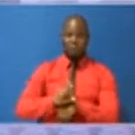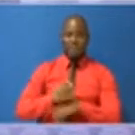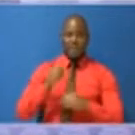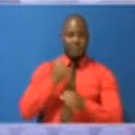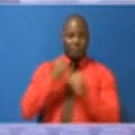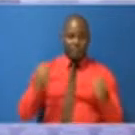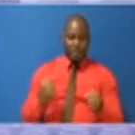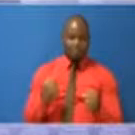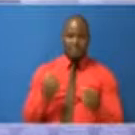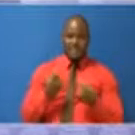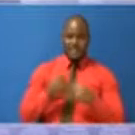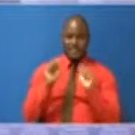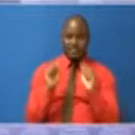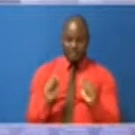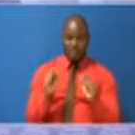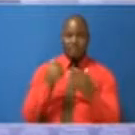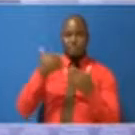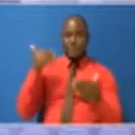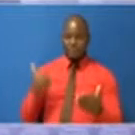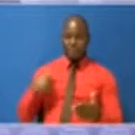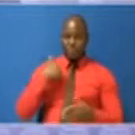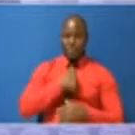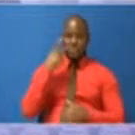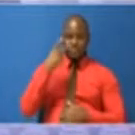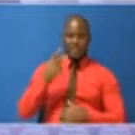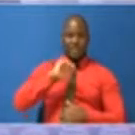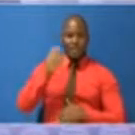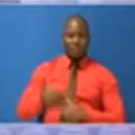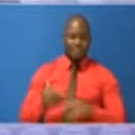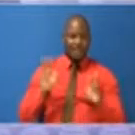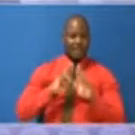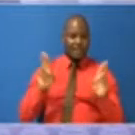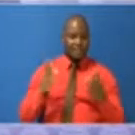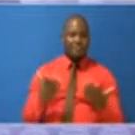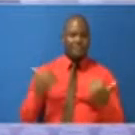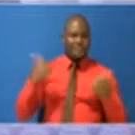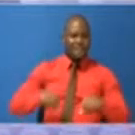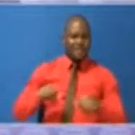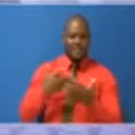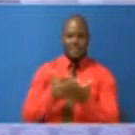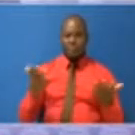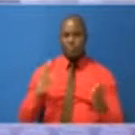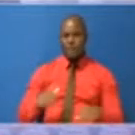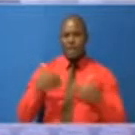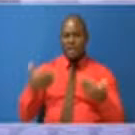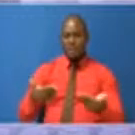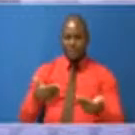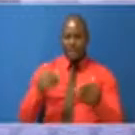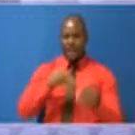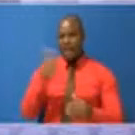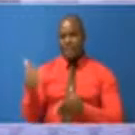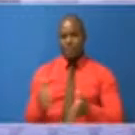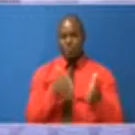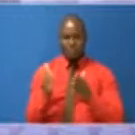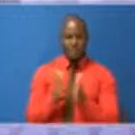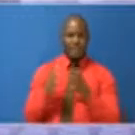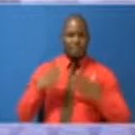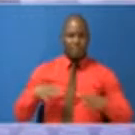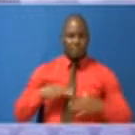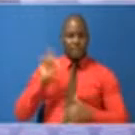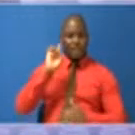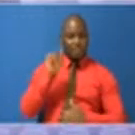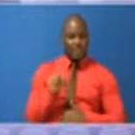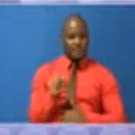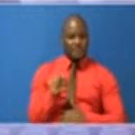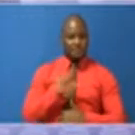efforts that have been tried before we've seen that in the capital already is there anything that you offer as an alternative for the residents of